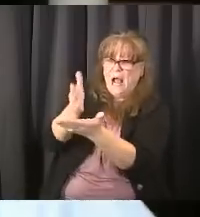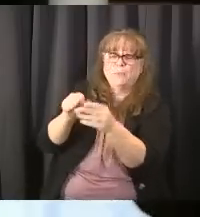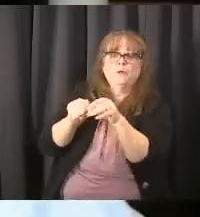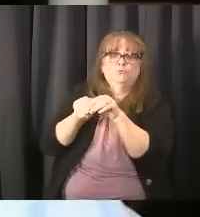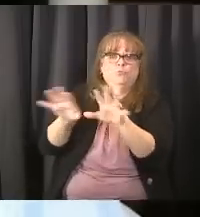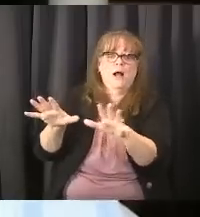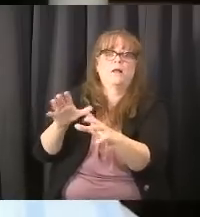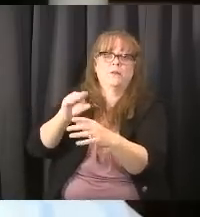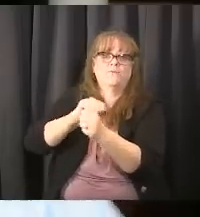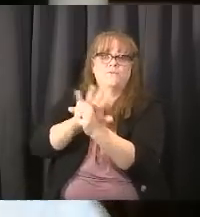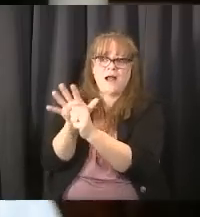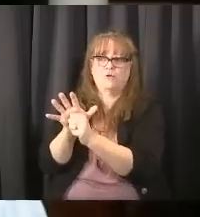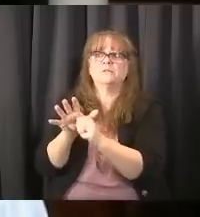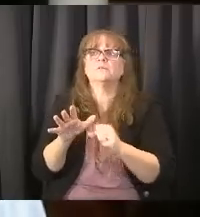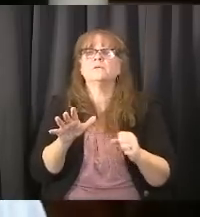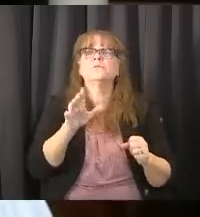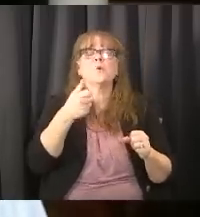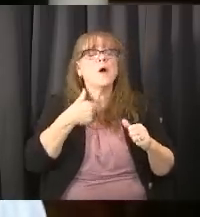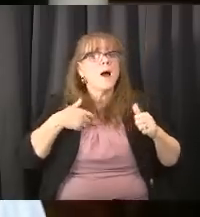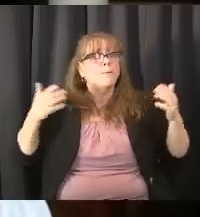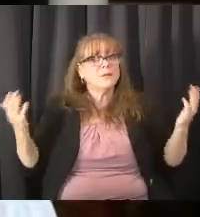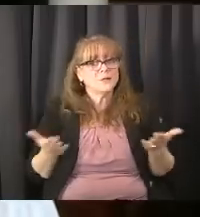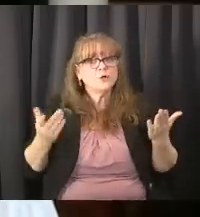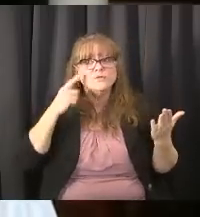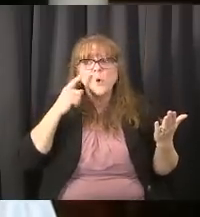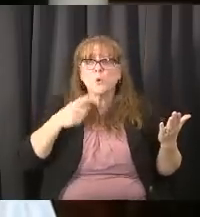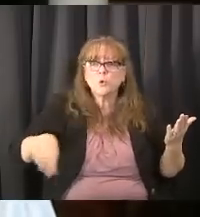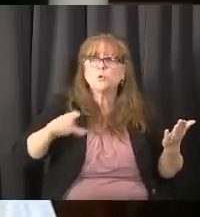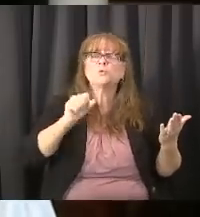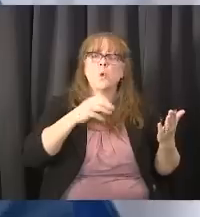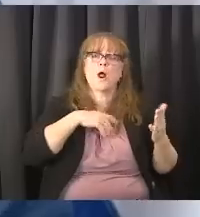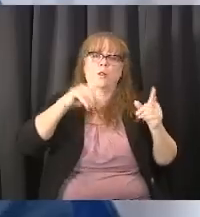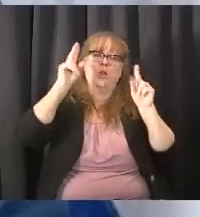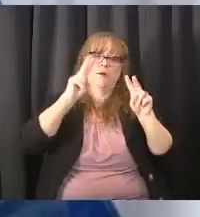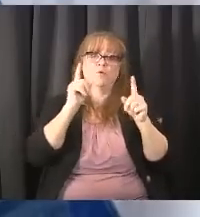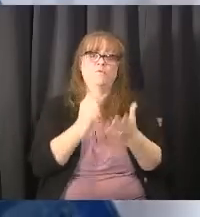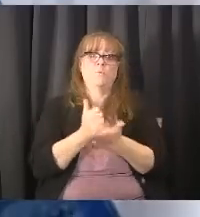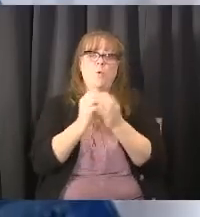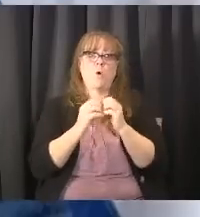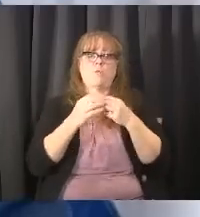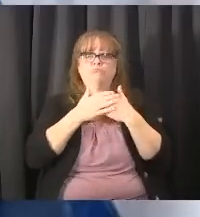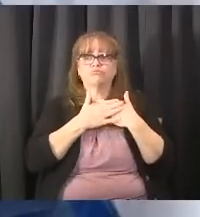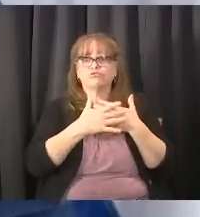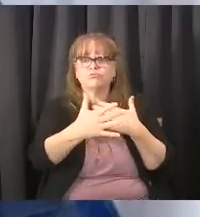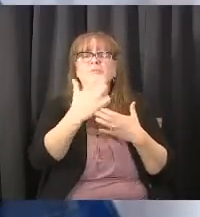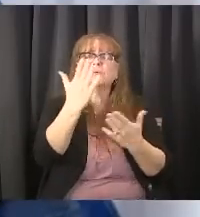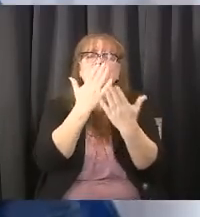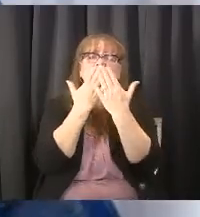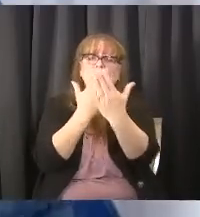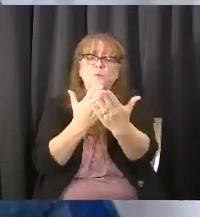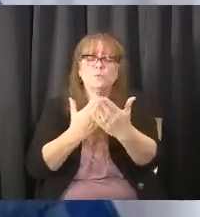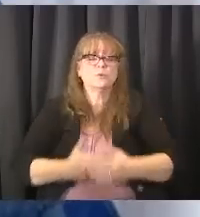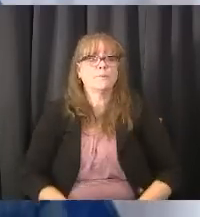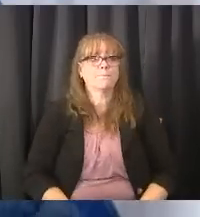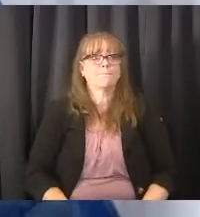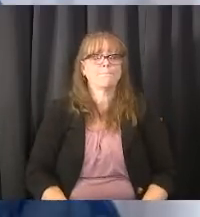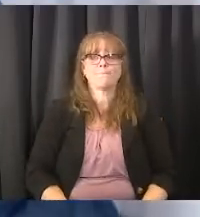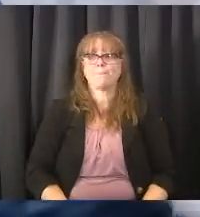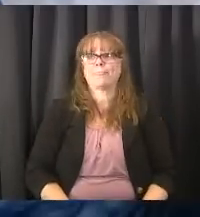to helping out any way we can. So thank you very much. And John, thank you for the partnership. We are focused on fair and